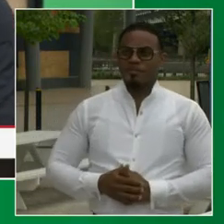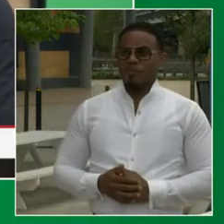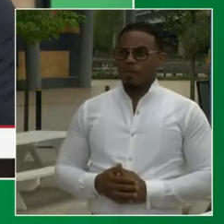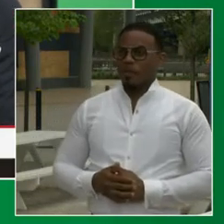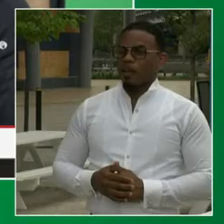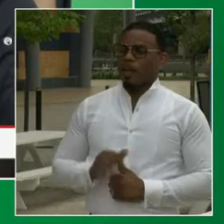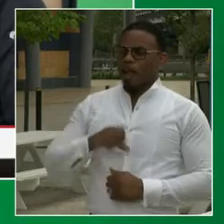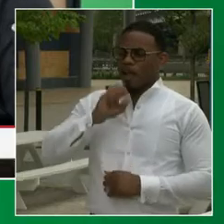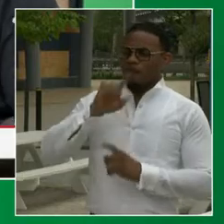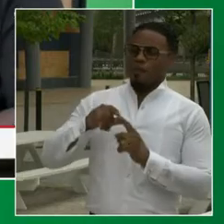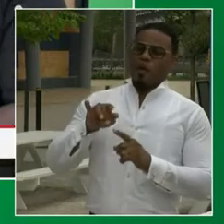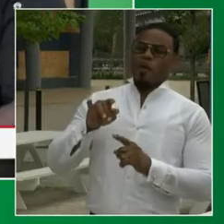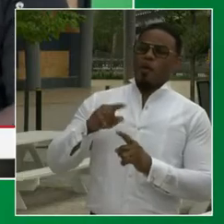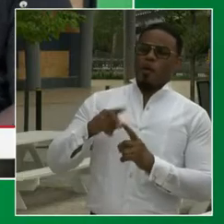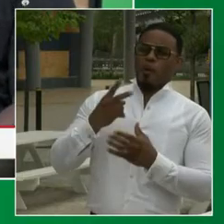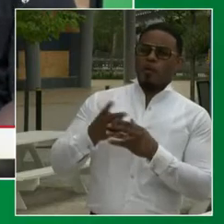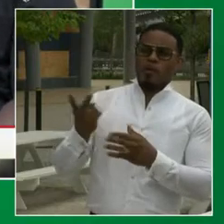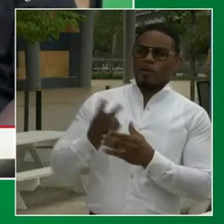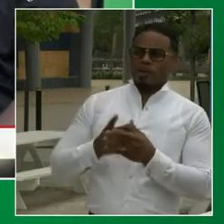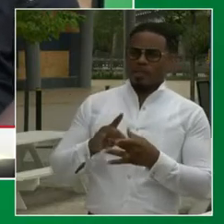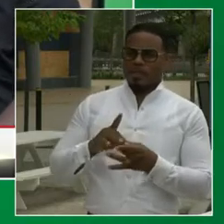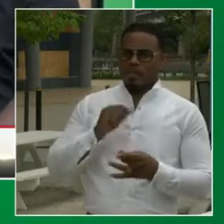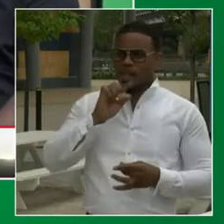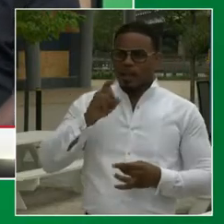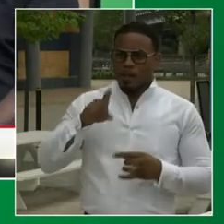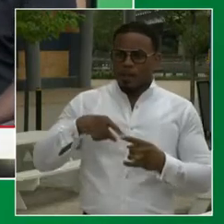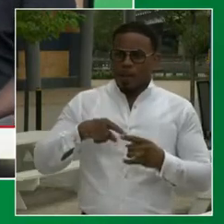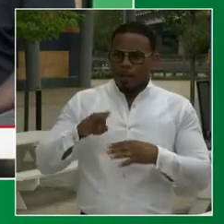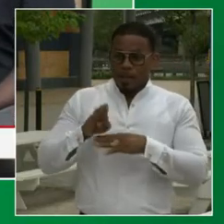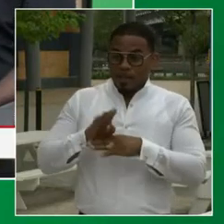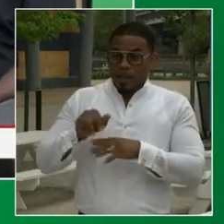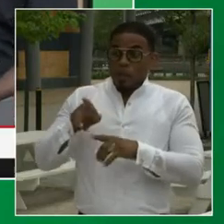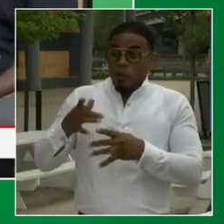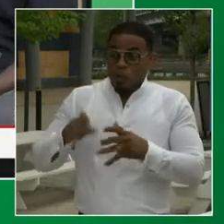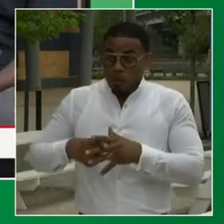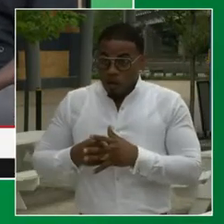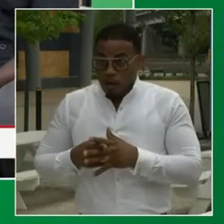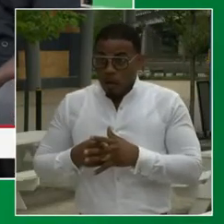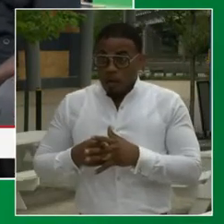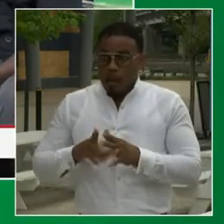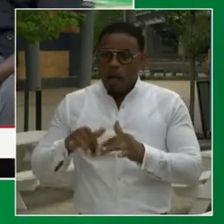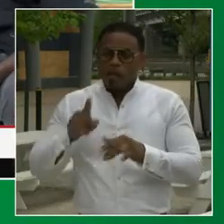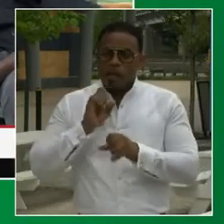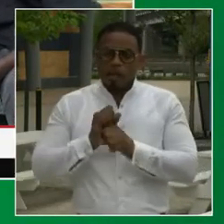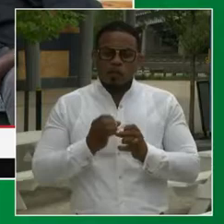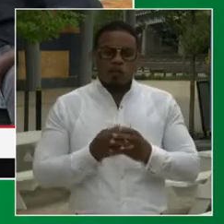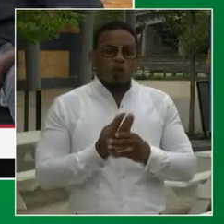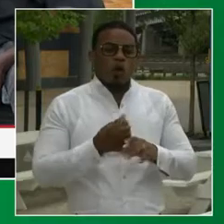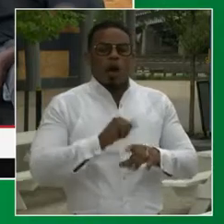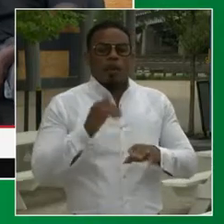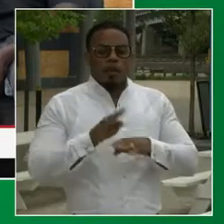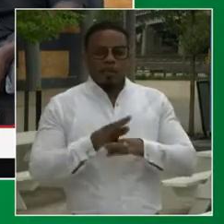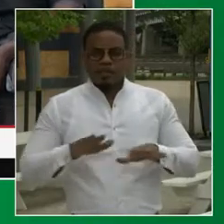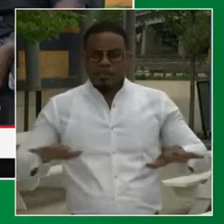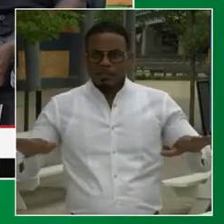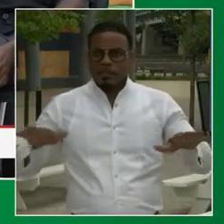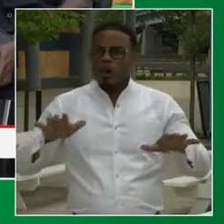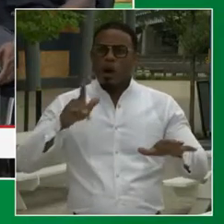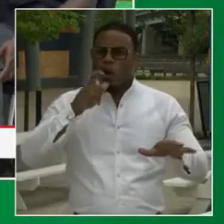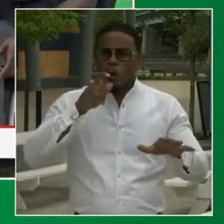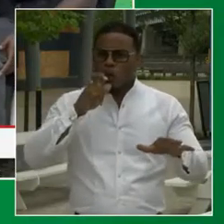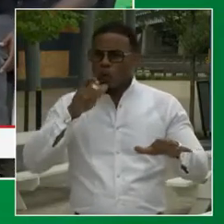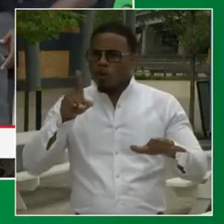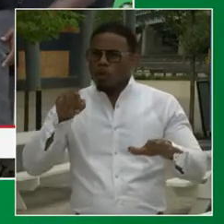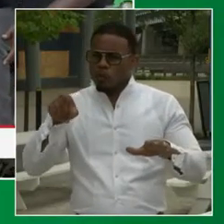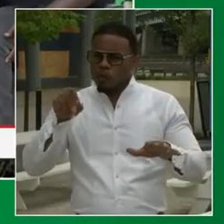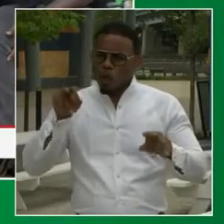Well, what I love about what both of you are saying is it's not just about the business that you want to start, but it's how you actually grow other businesses. Absolutely. So who